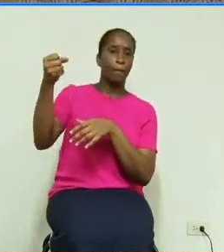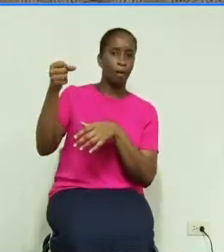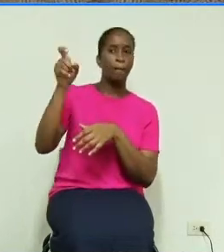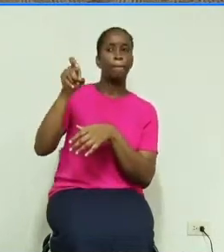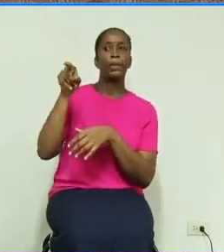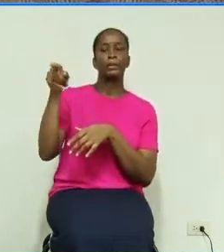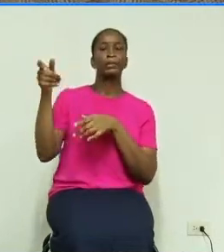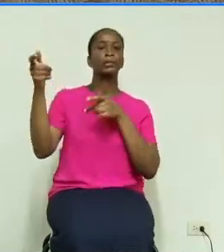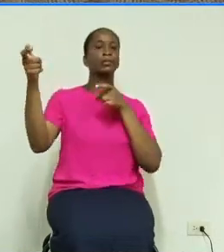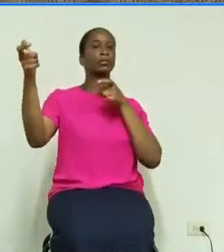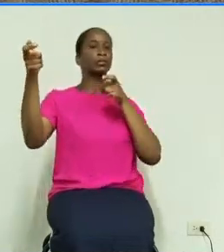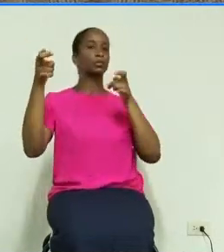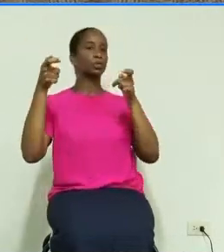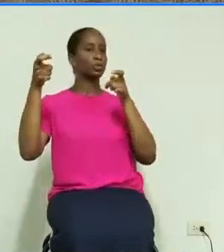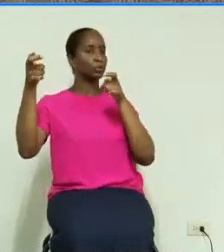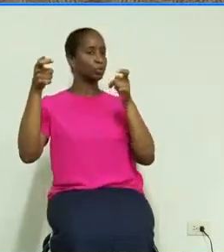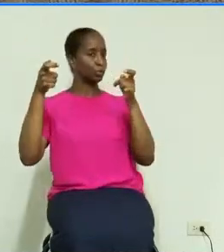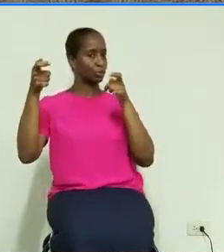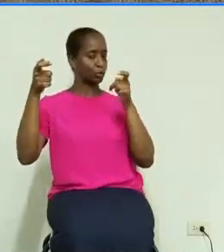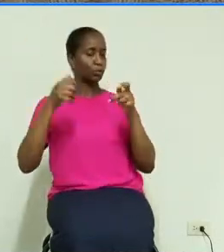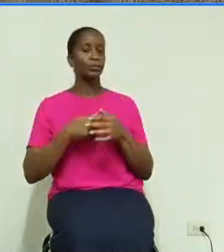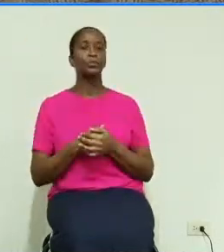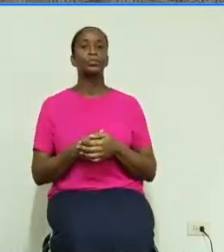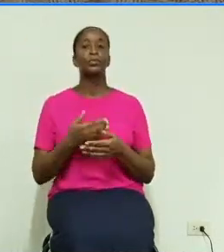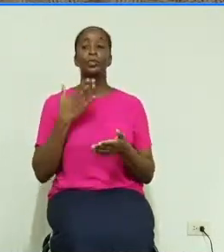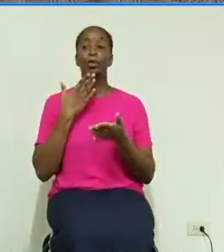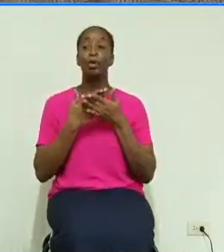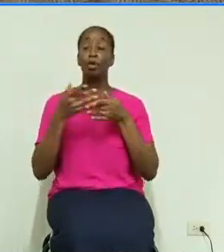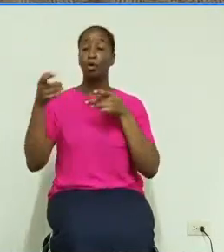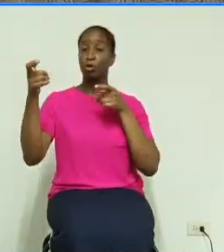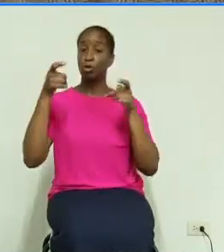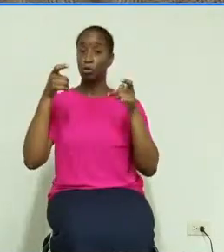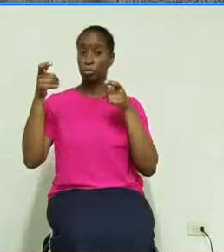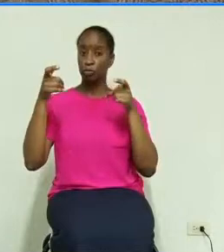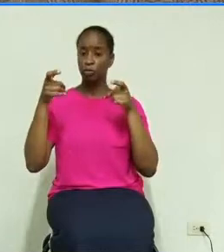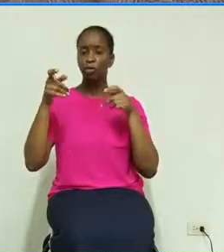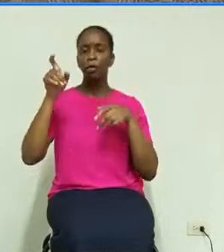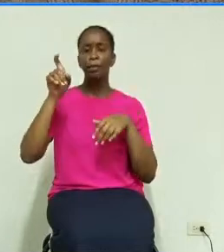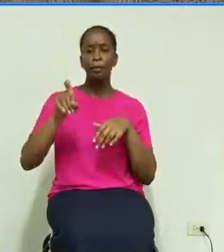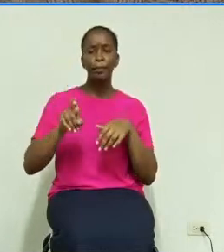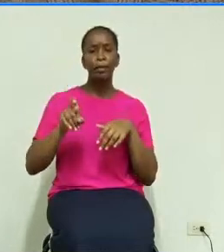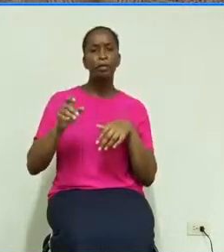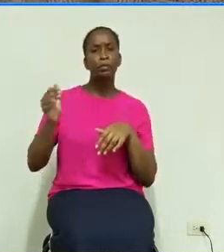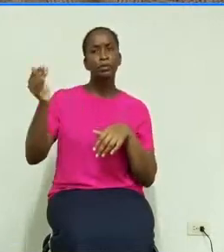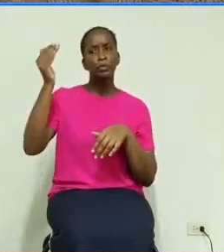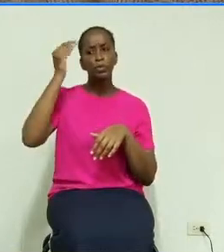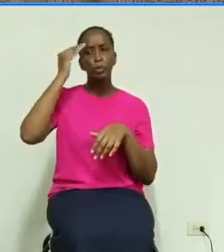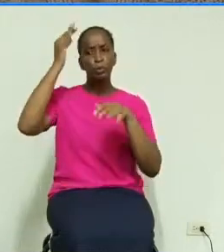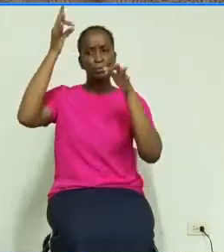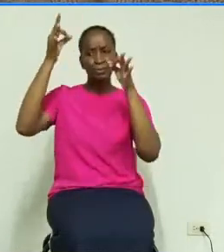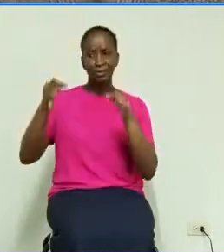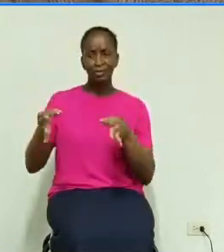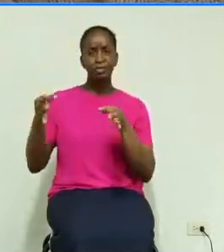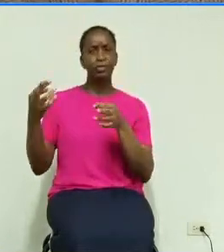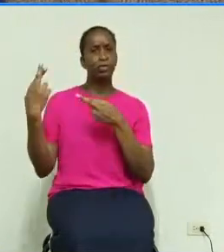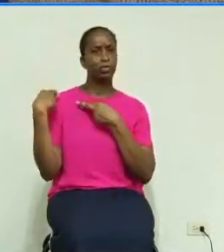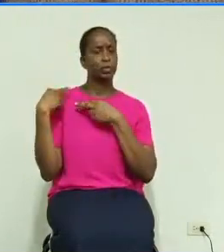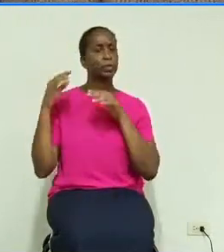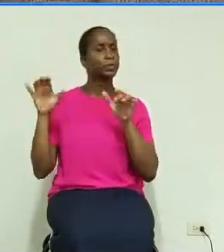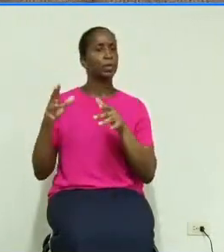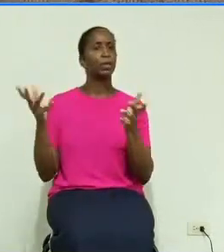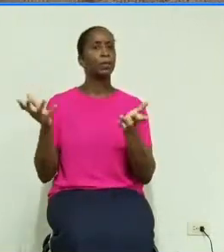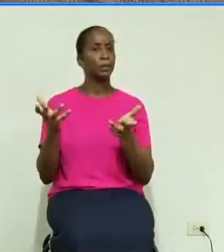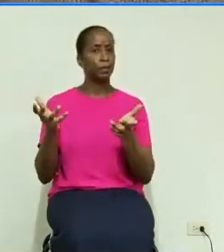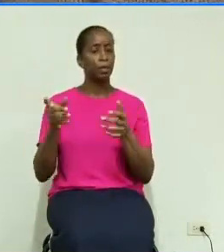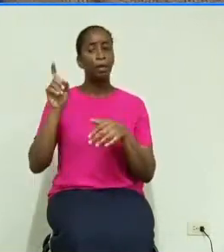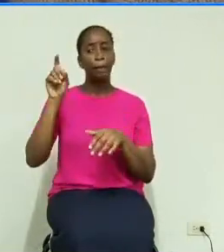requires certainty, order, and the sustainability of both. So that in